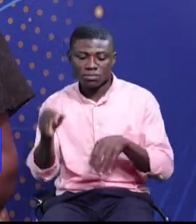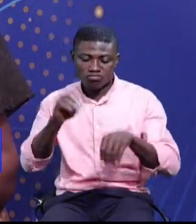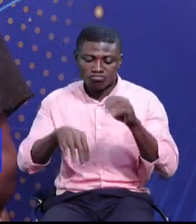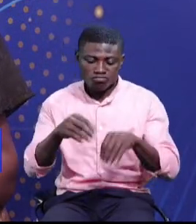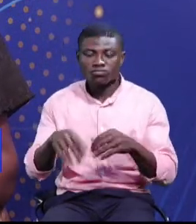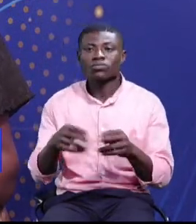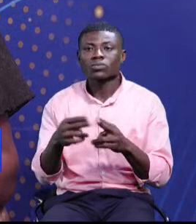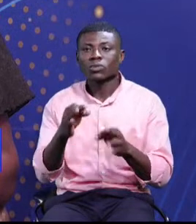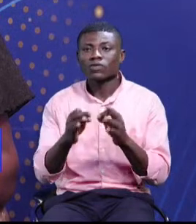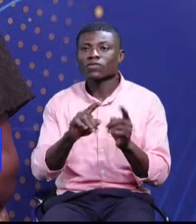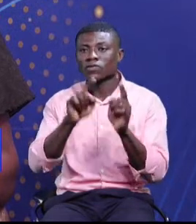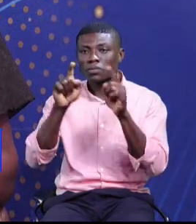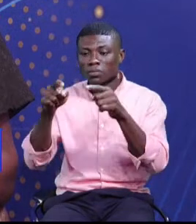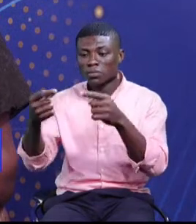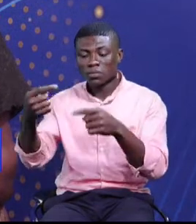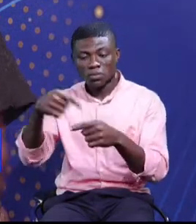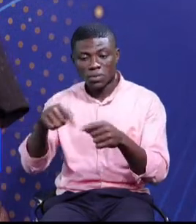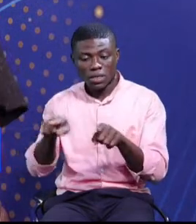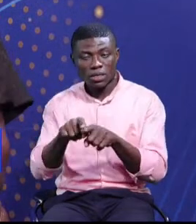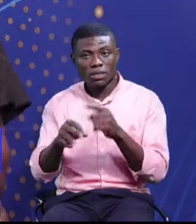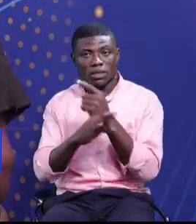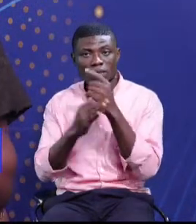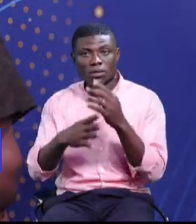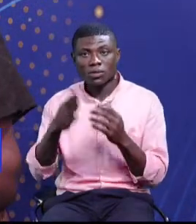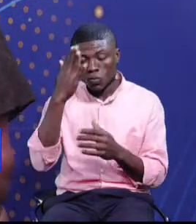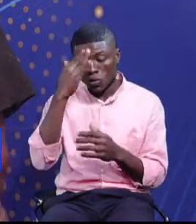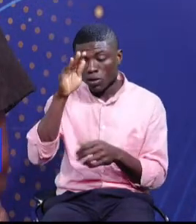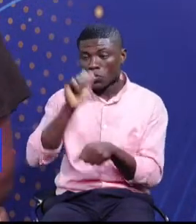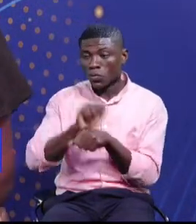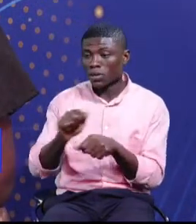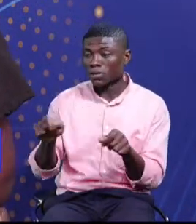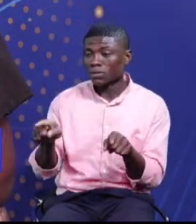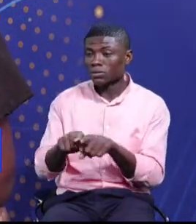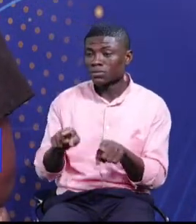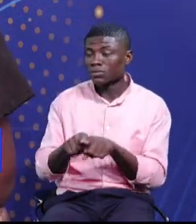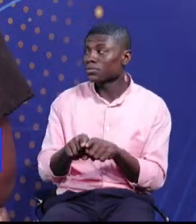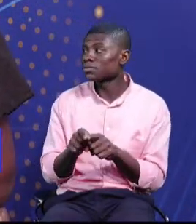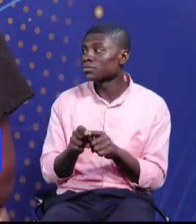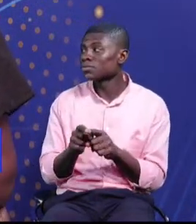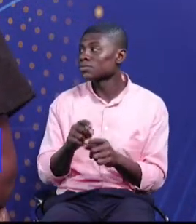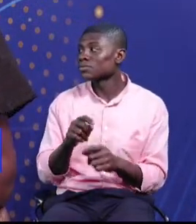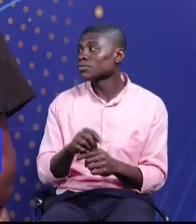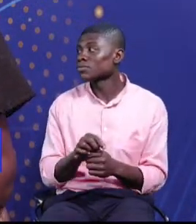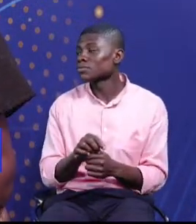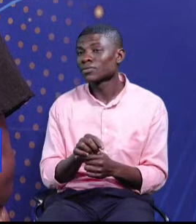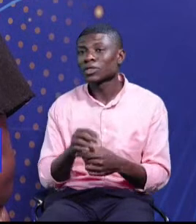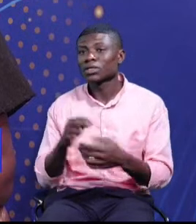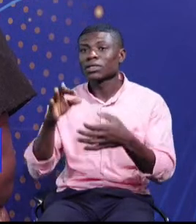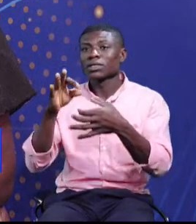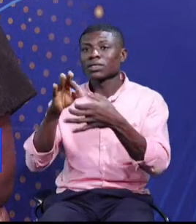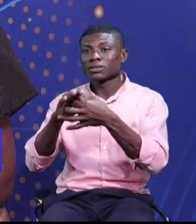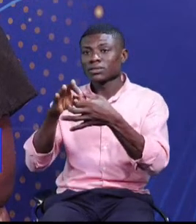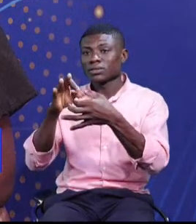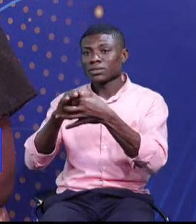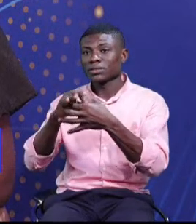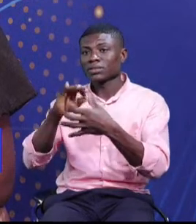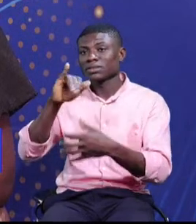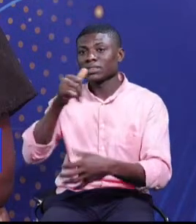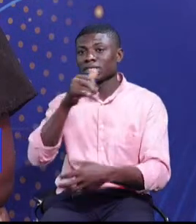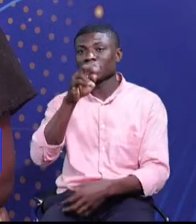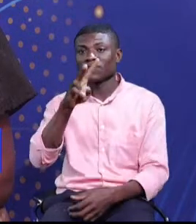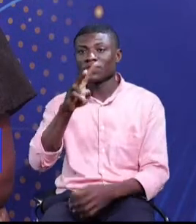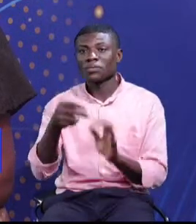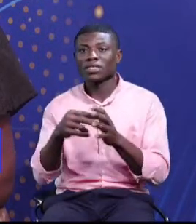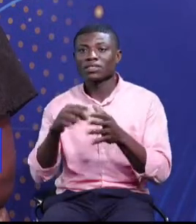you're coming in as a foreigner, but you're doing a JV, a joint venture, okay. Sorry. You